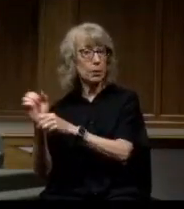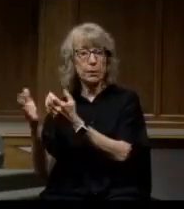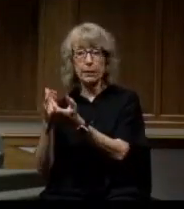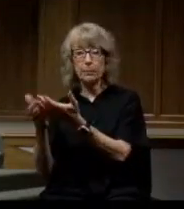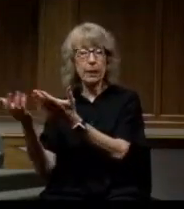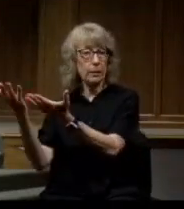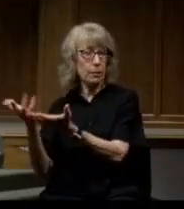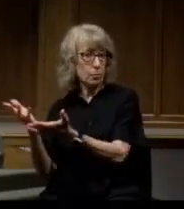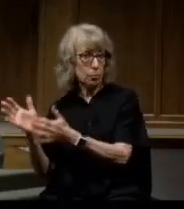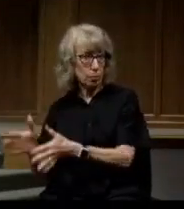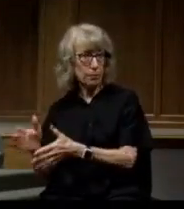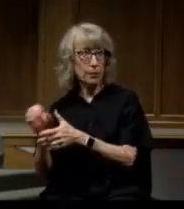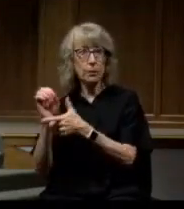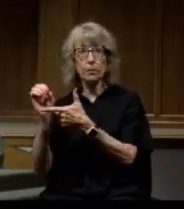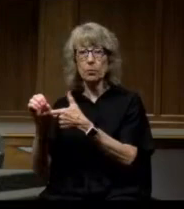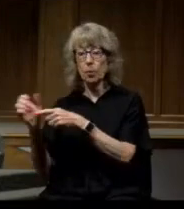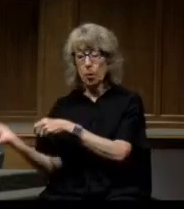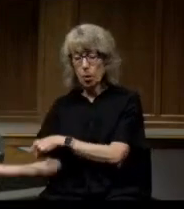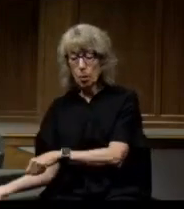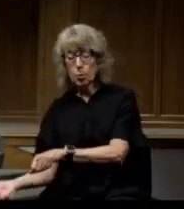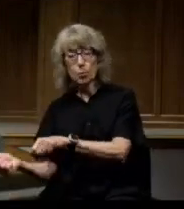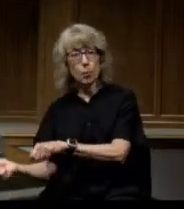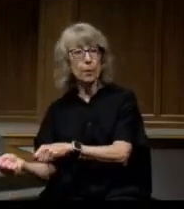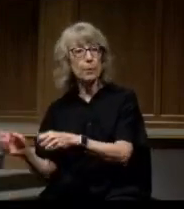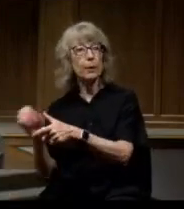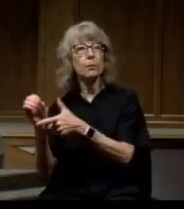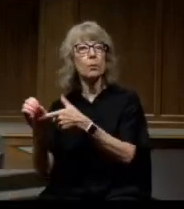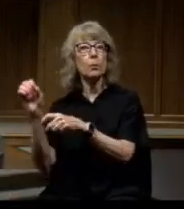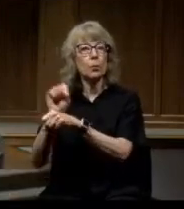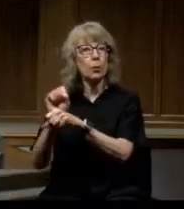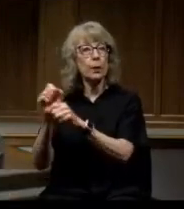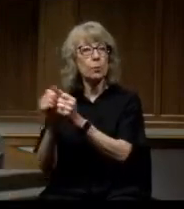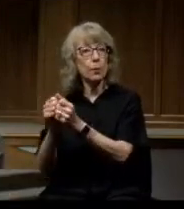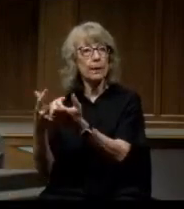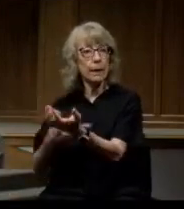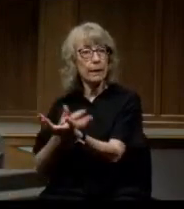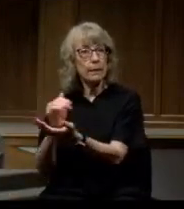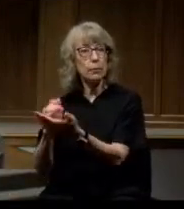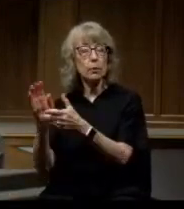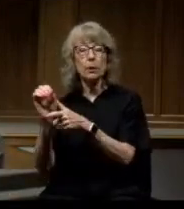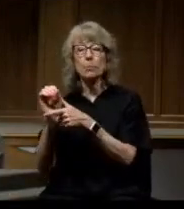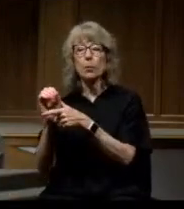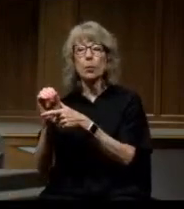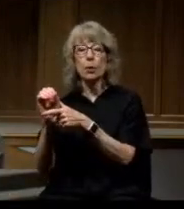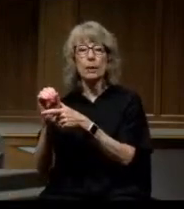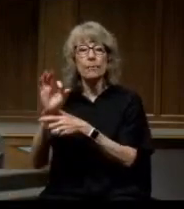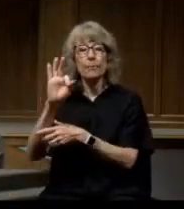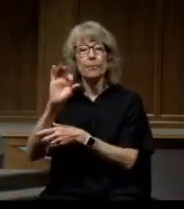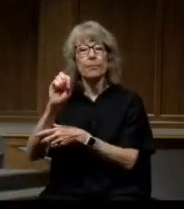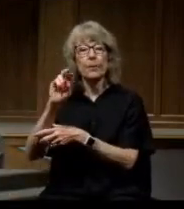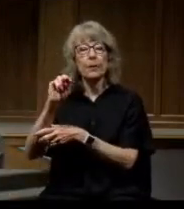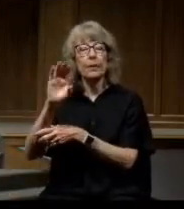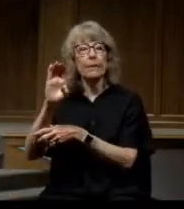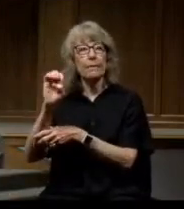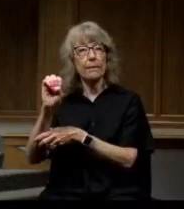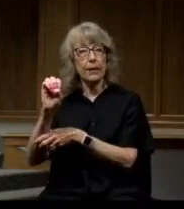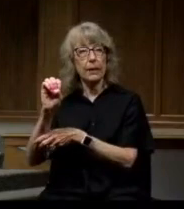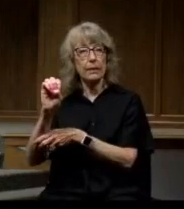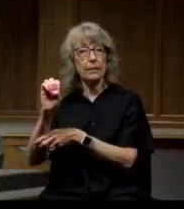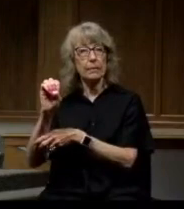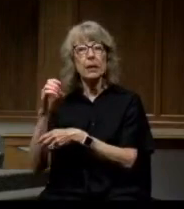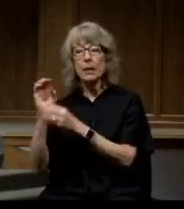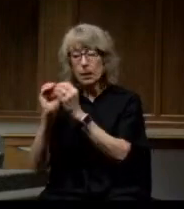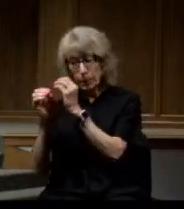sweeping the barn floor or plowing the field or fixing the fence, he was the picture of